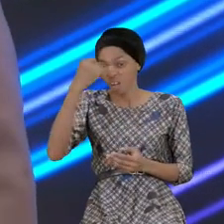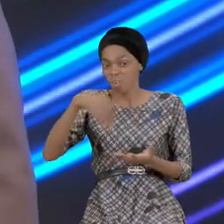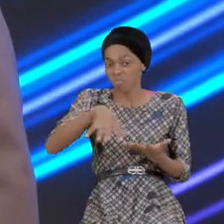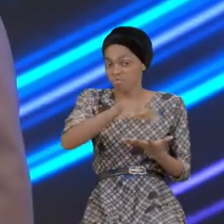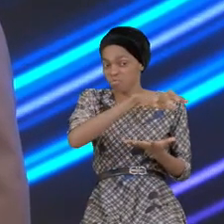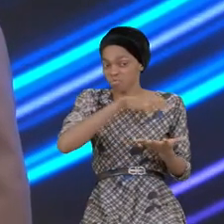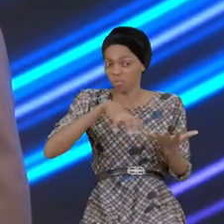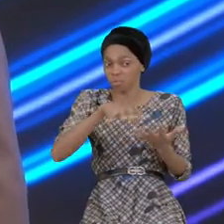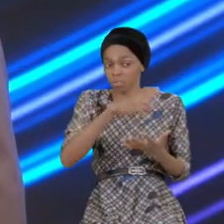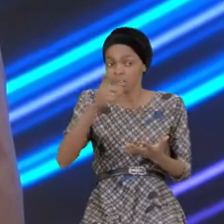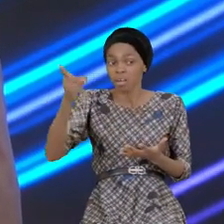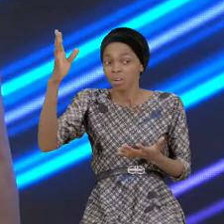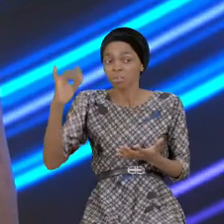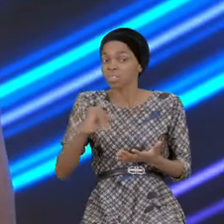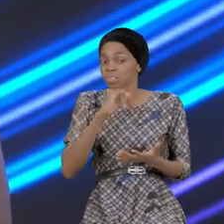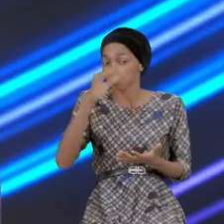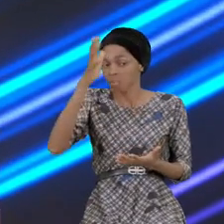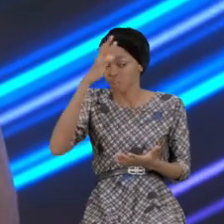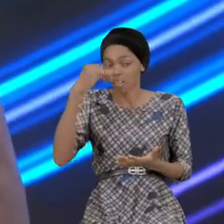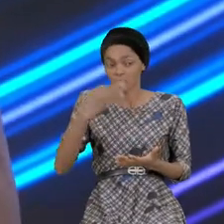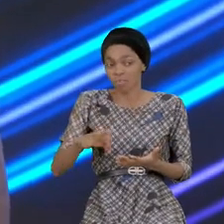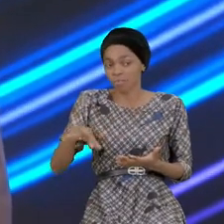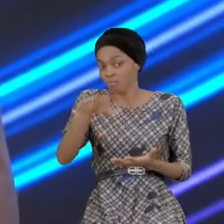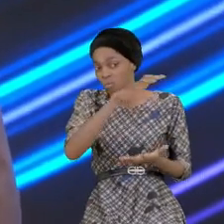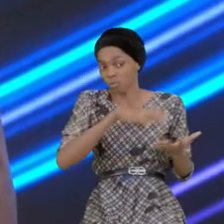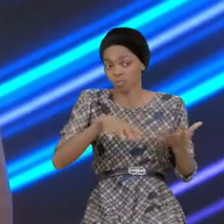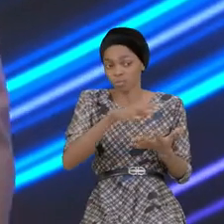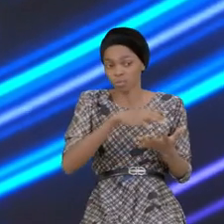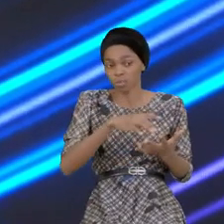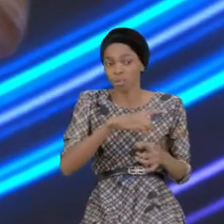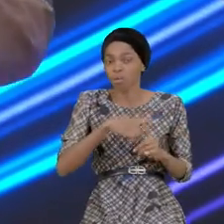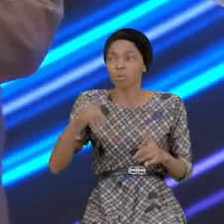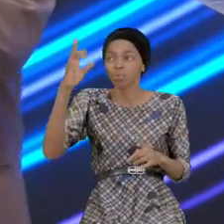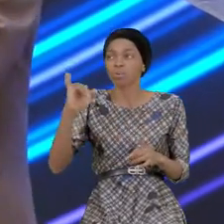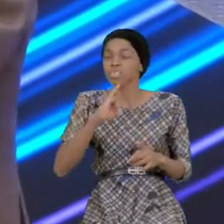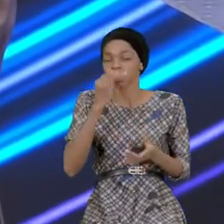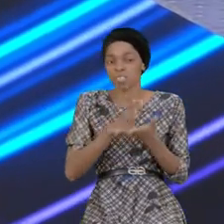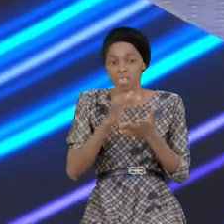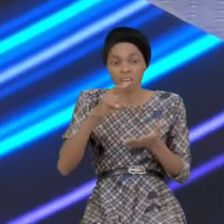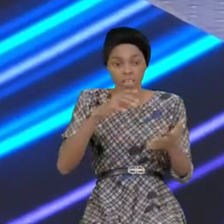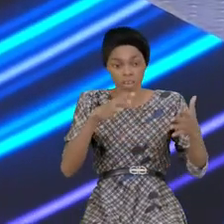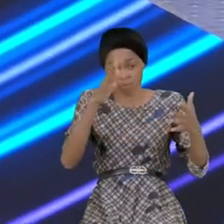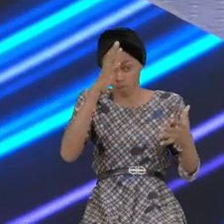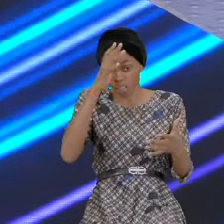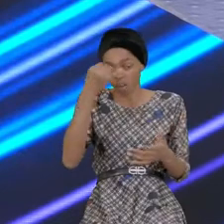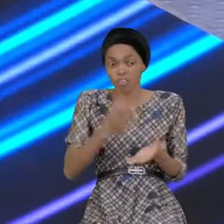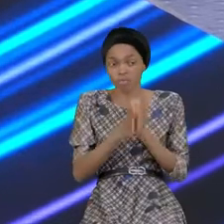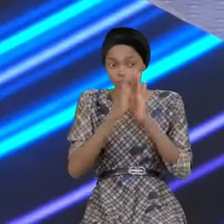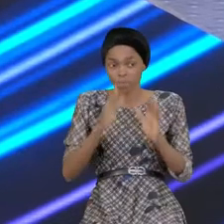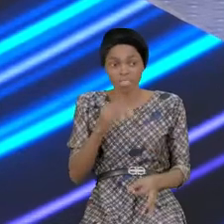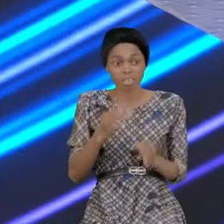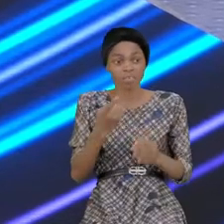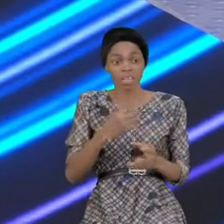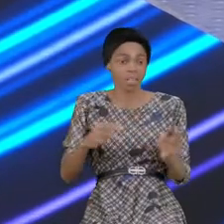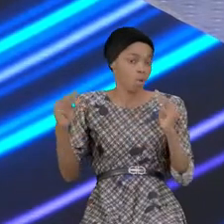is not the author of confusion, but the author of peace. If there is violence and if there is